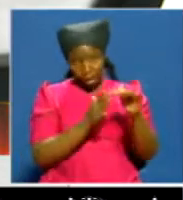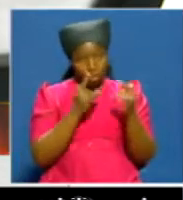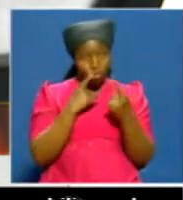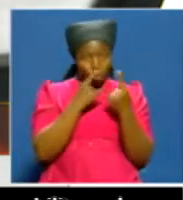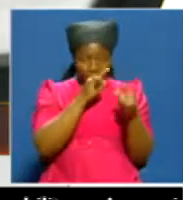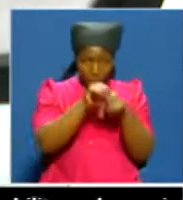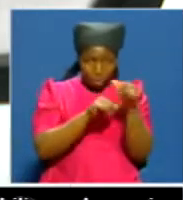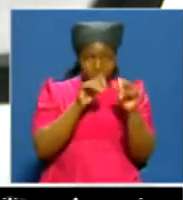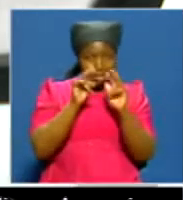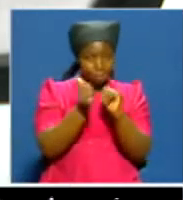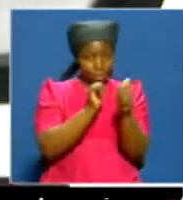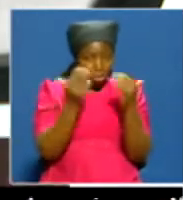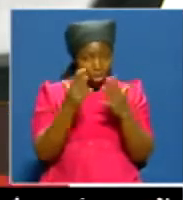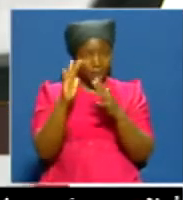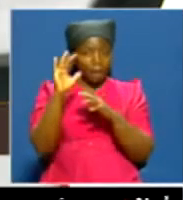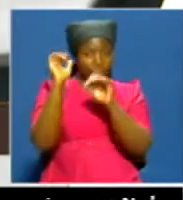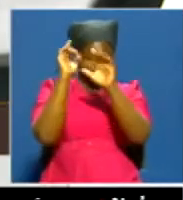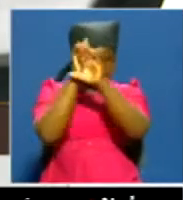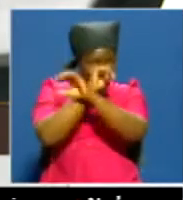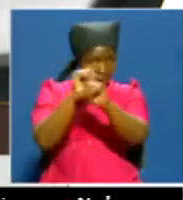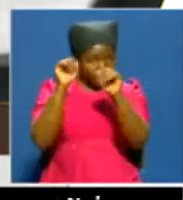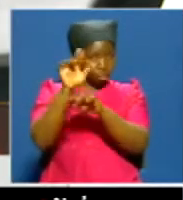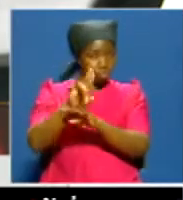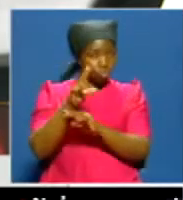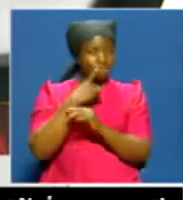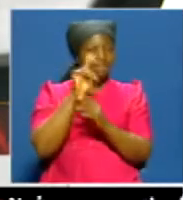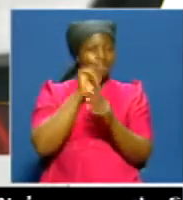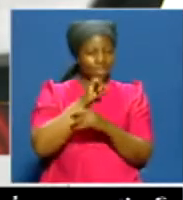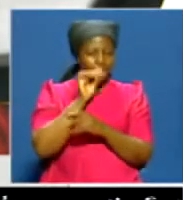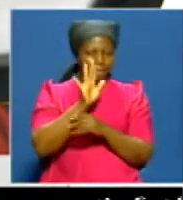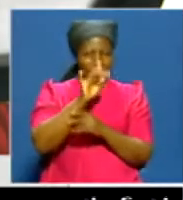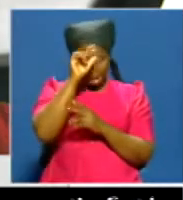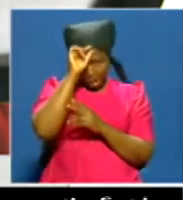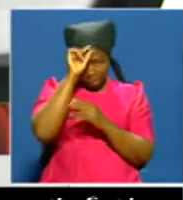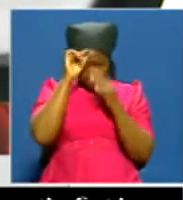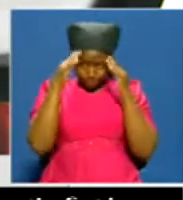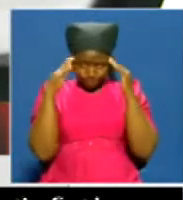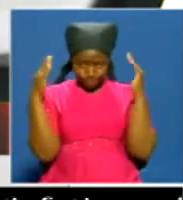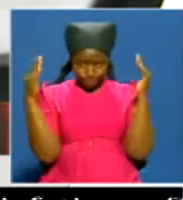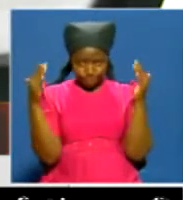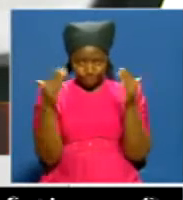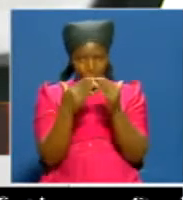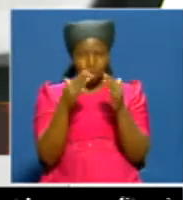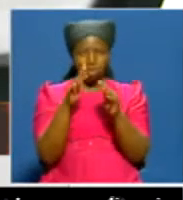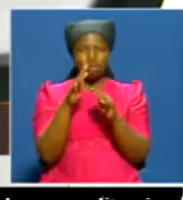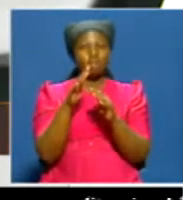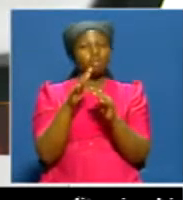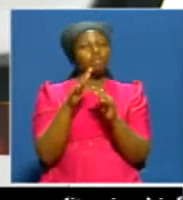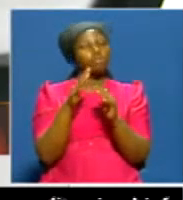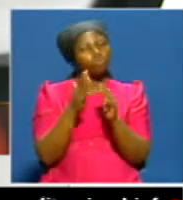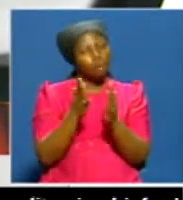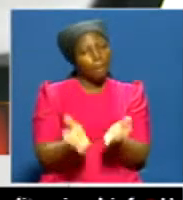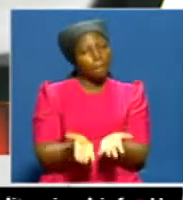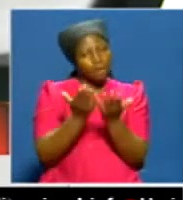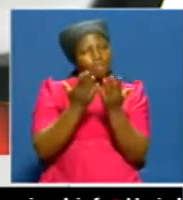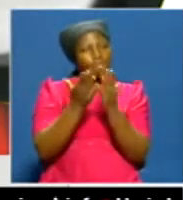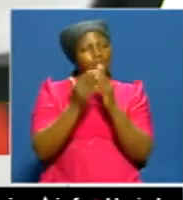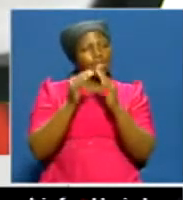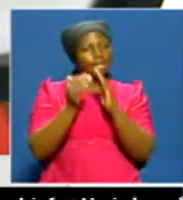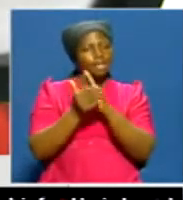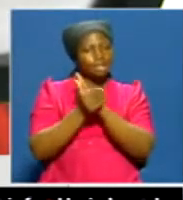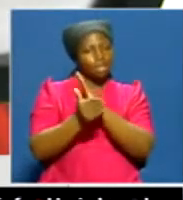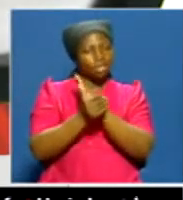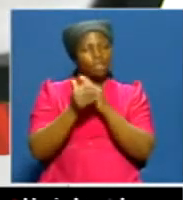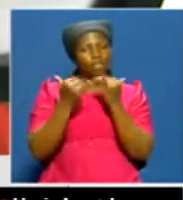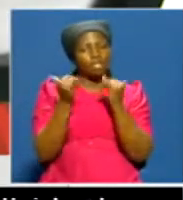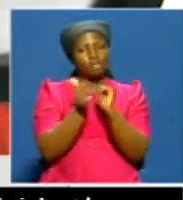whereby President Uhuru Kenyatta has said that his government is committed to maximizing the potential of young sportsmen and women in the country